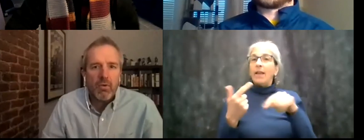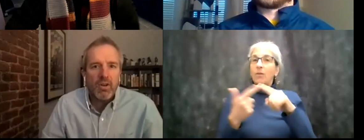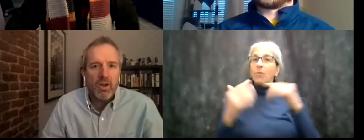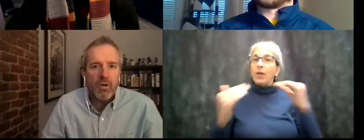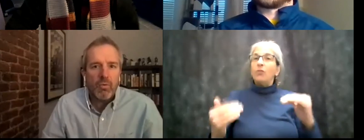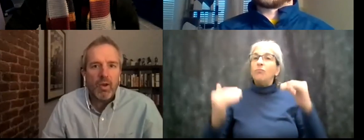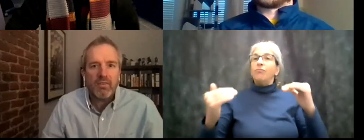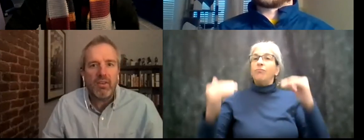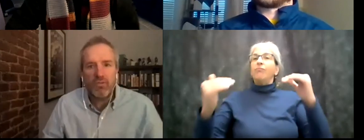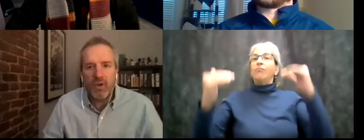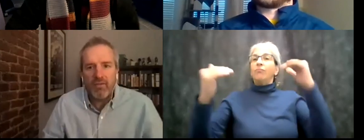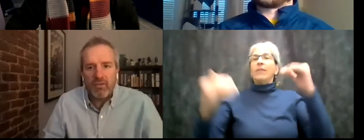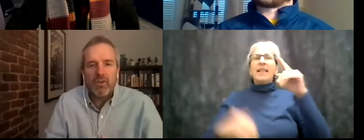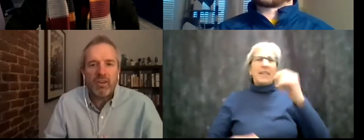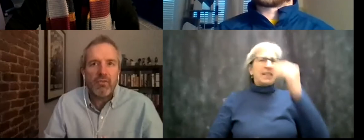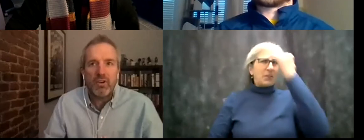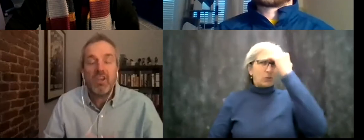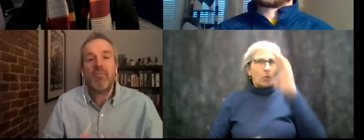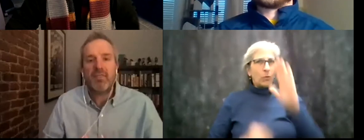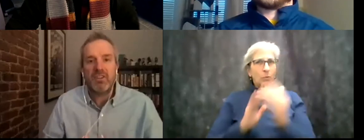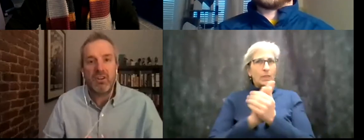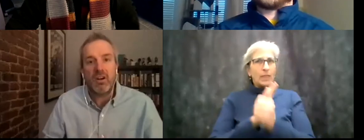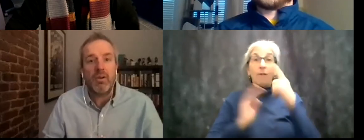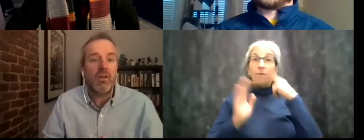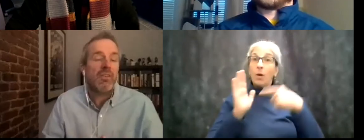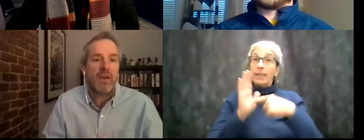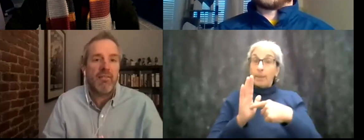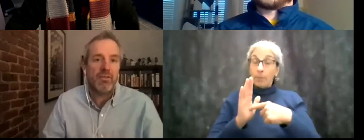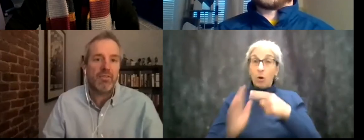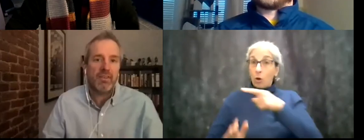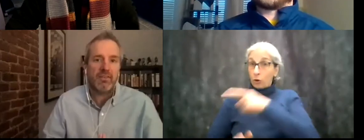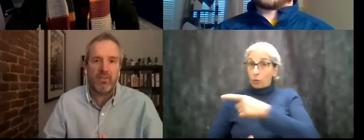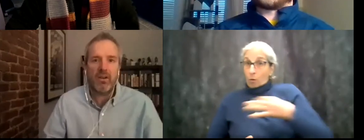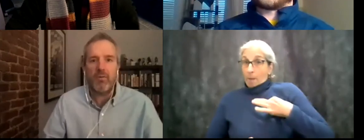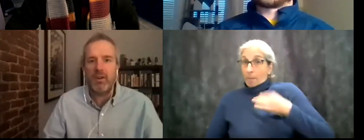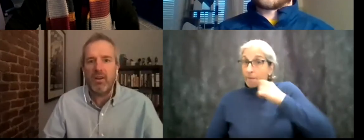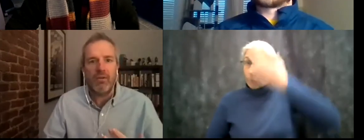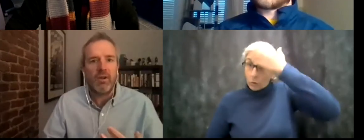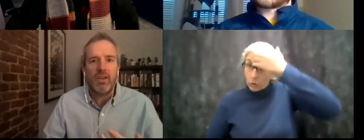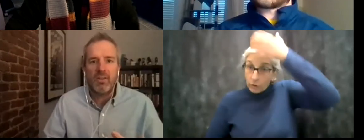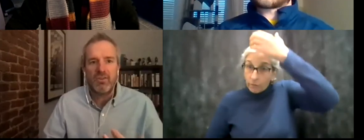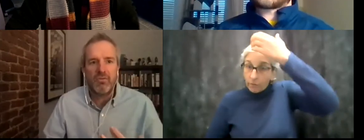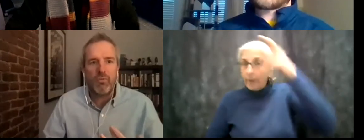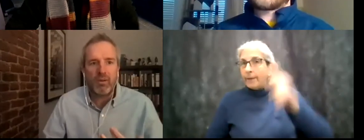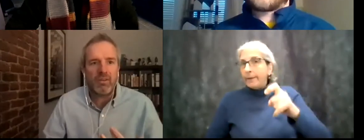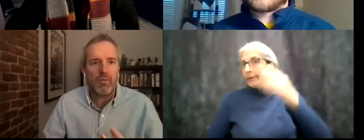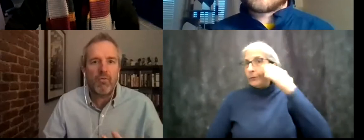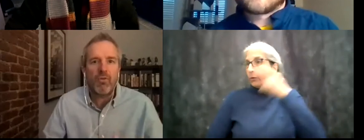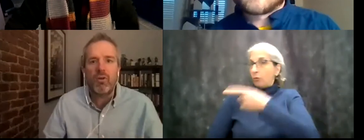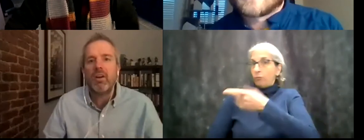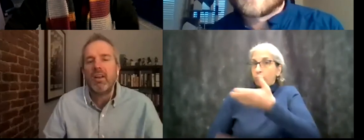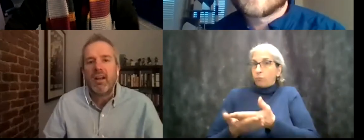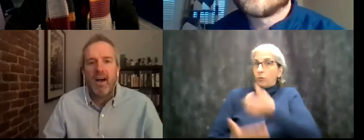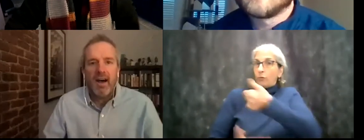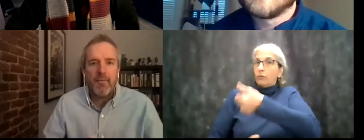they'll want to know what skills you have. So if you're looking for a chef position, they're going to want to know that you have those skills. So they're going to want to know, you know, that you've worked somewhere